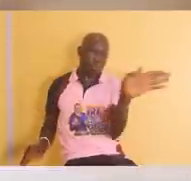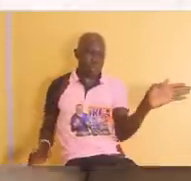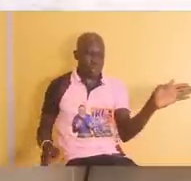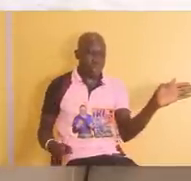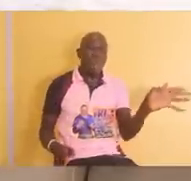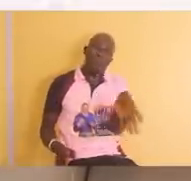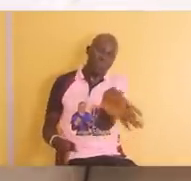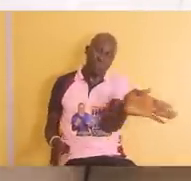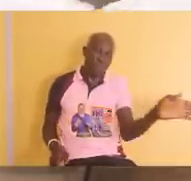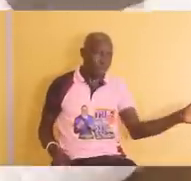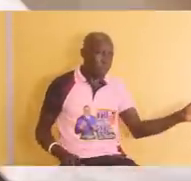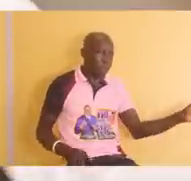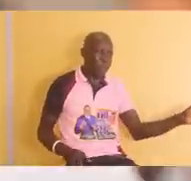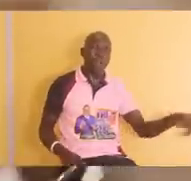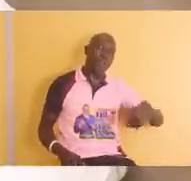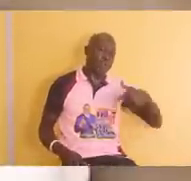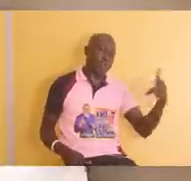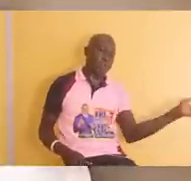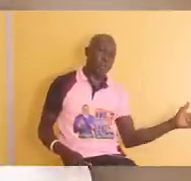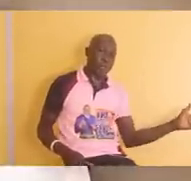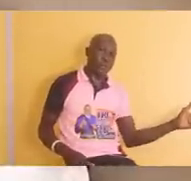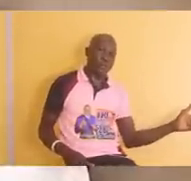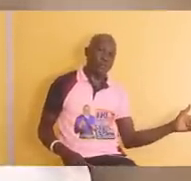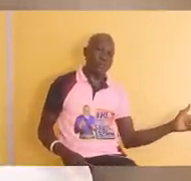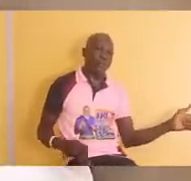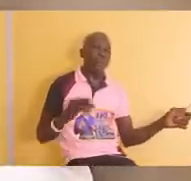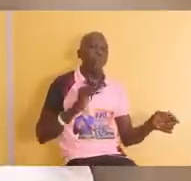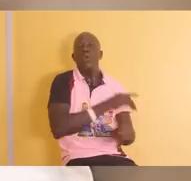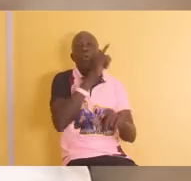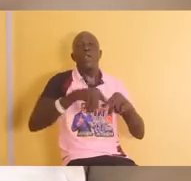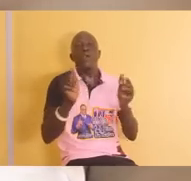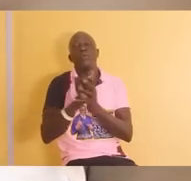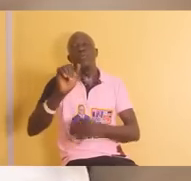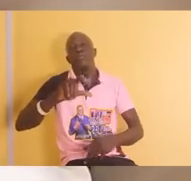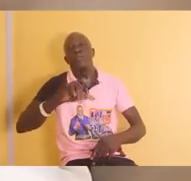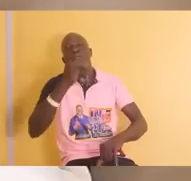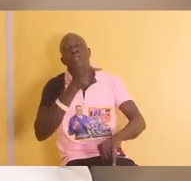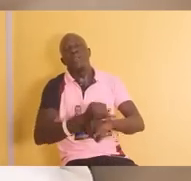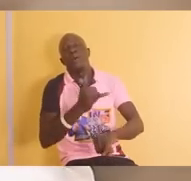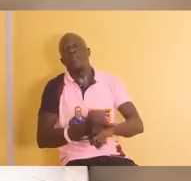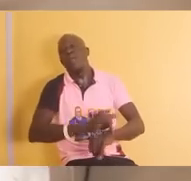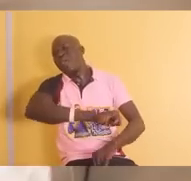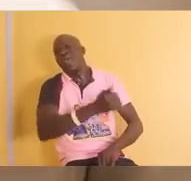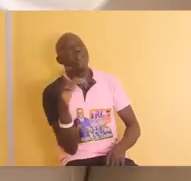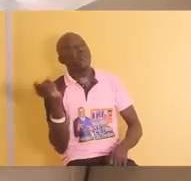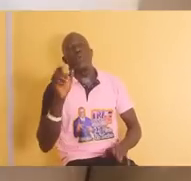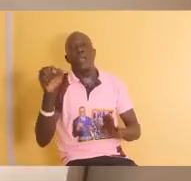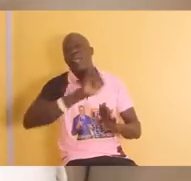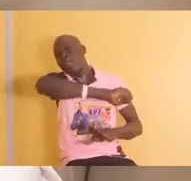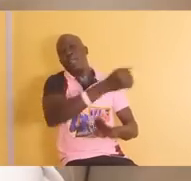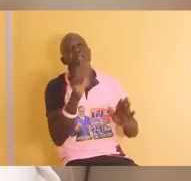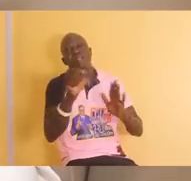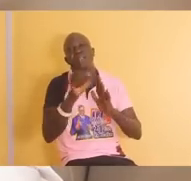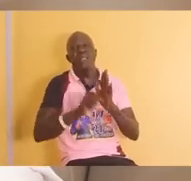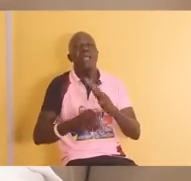the phone. Make sure you put the phone. Make sure you put the phone. To o ba gbara tagam Latin north that east o gbara ta